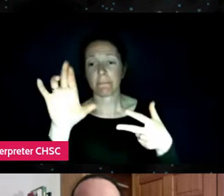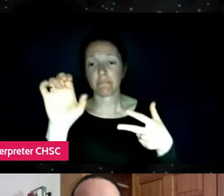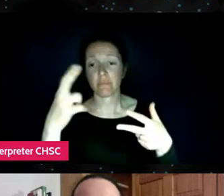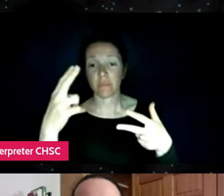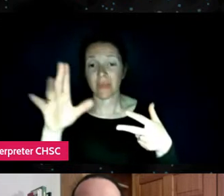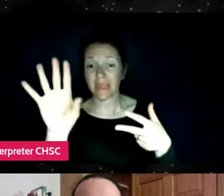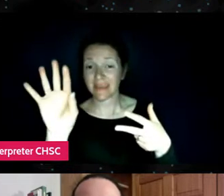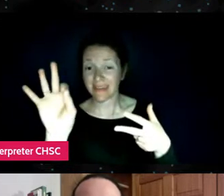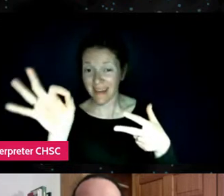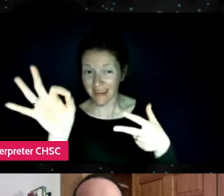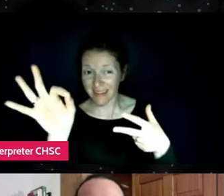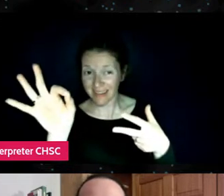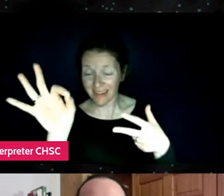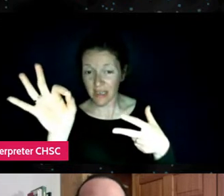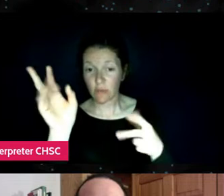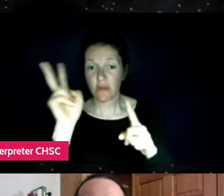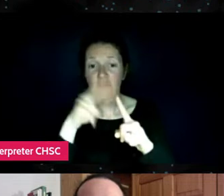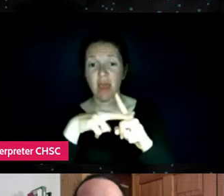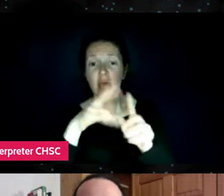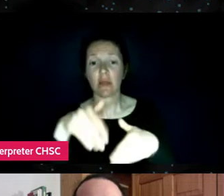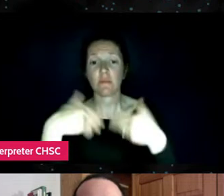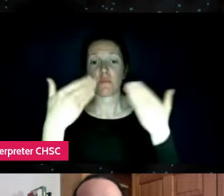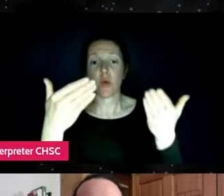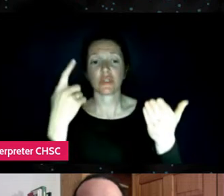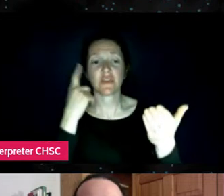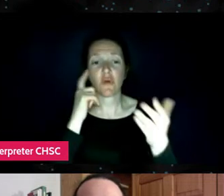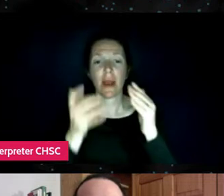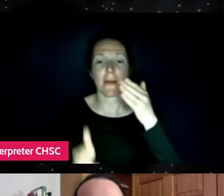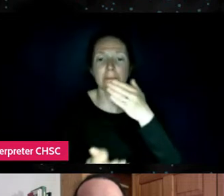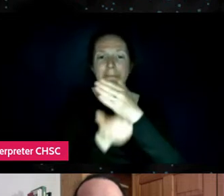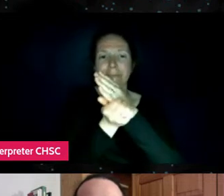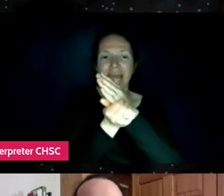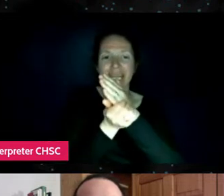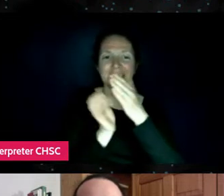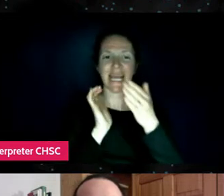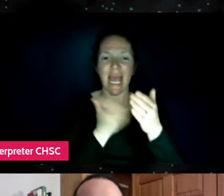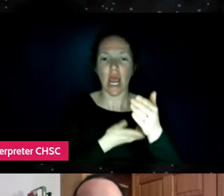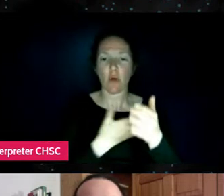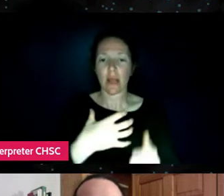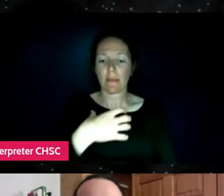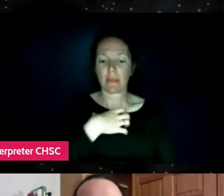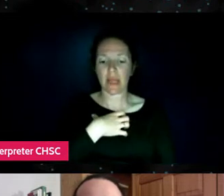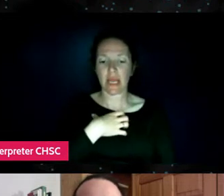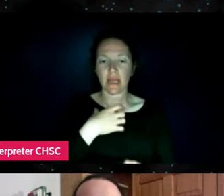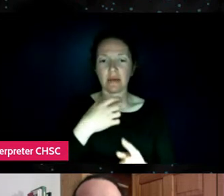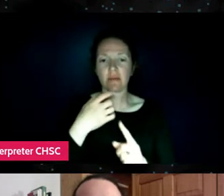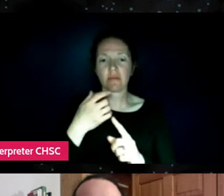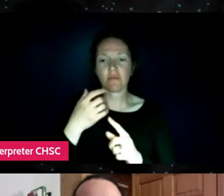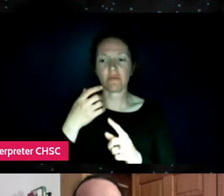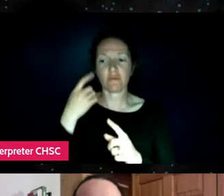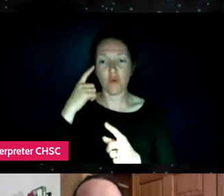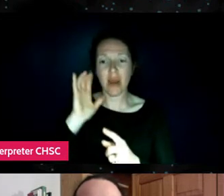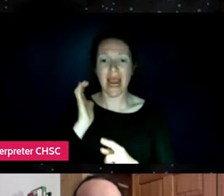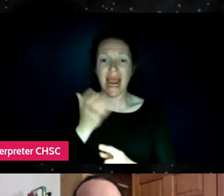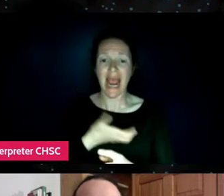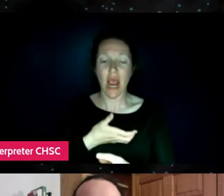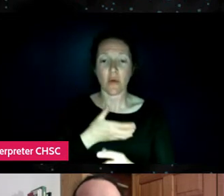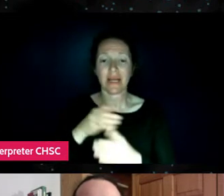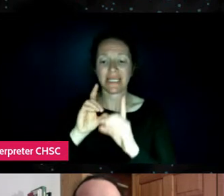we filed a motion to amend our complaint before our district court judge, Ann Aiken, in